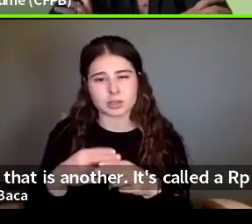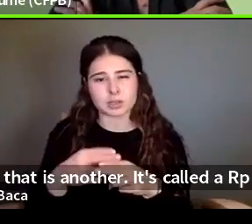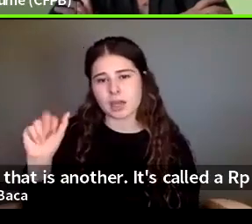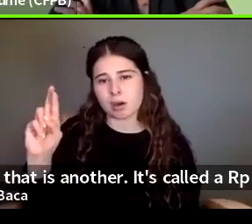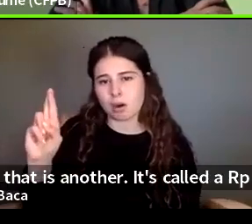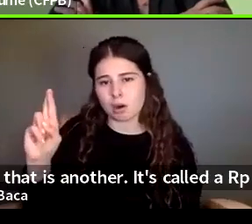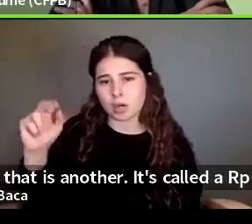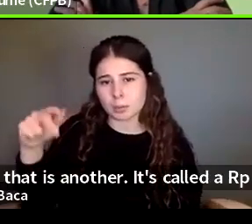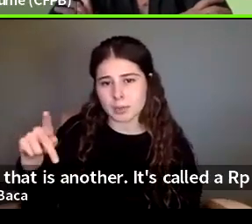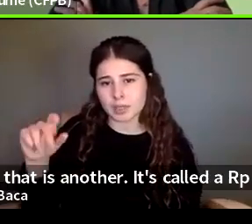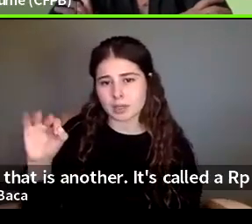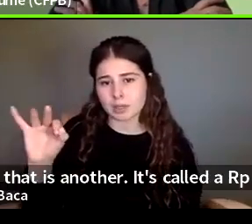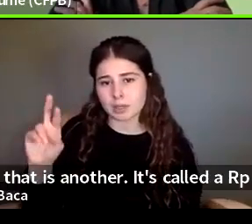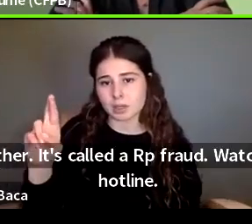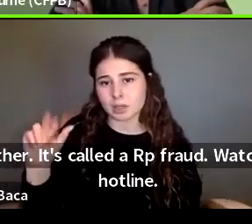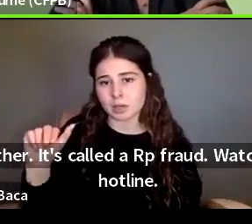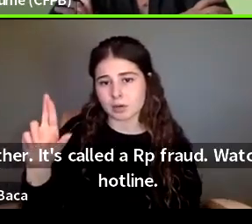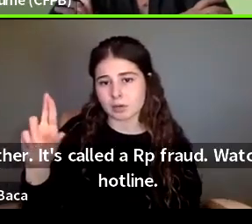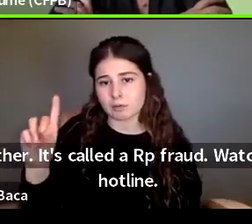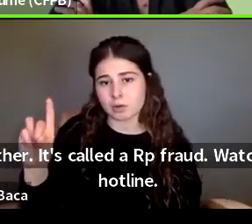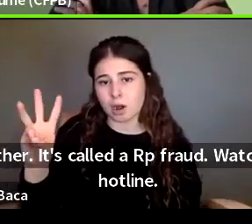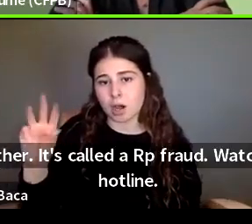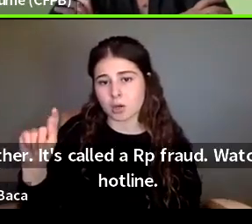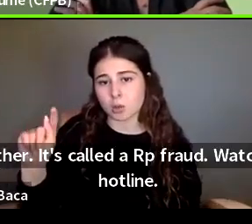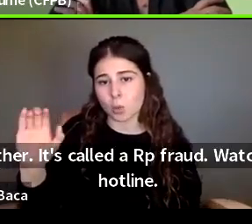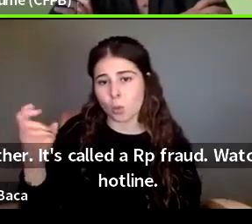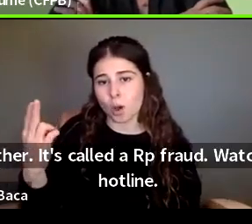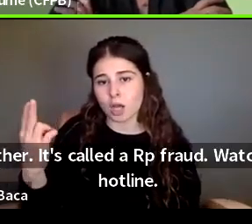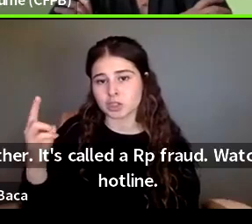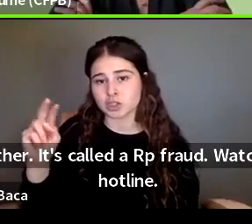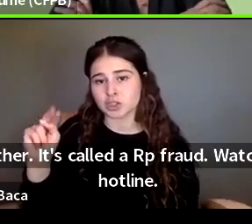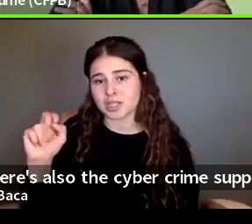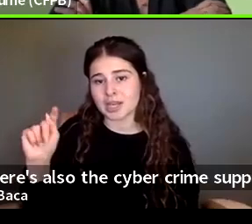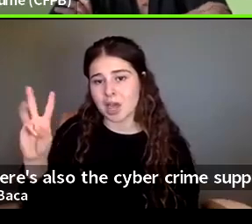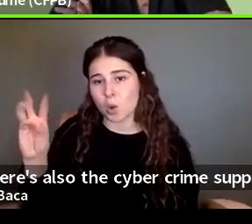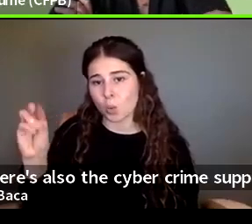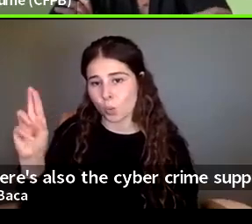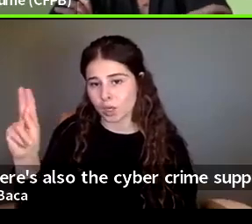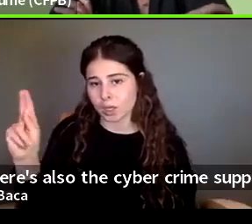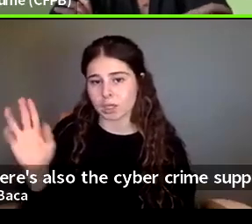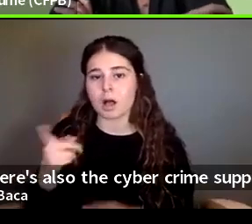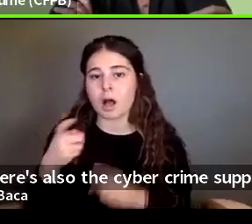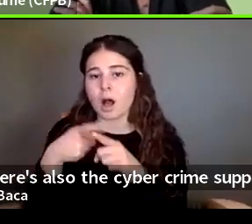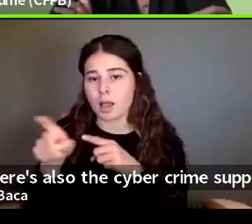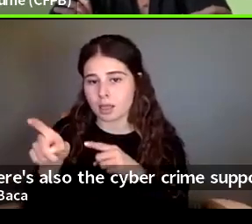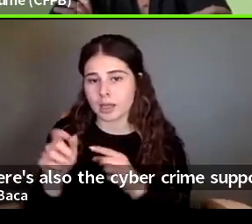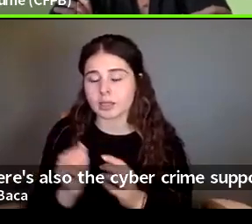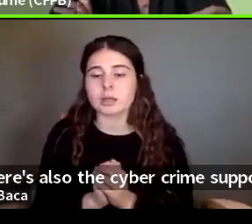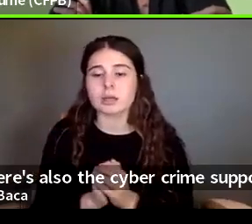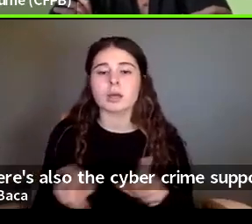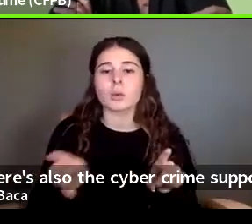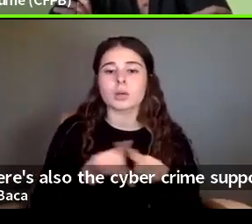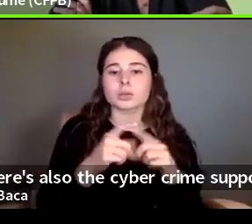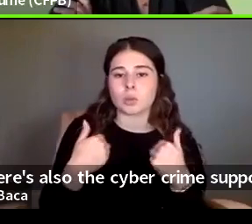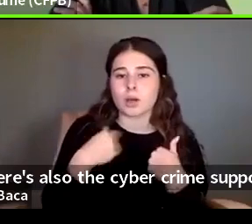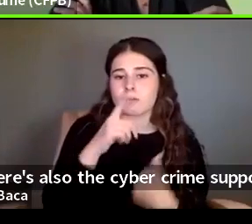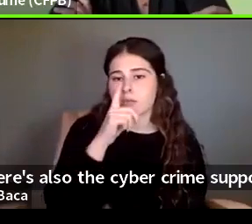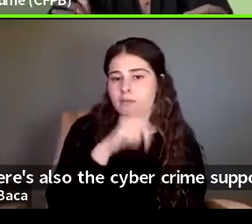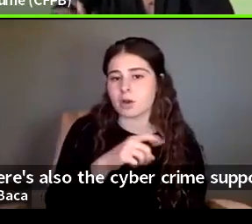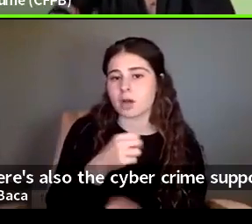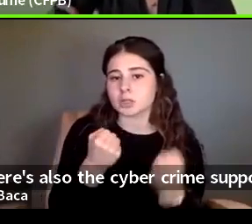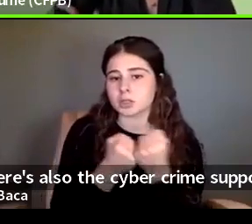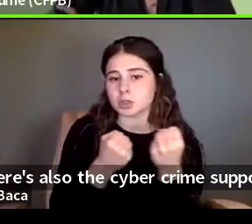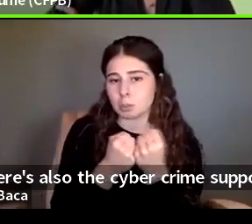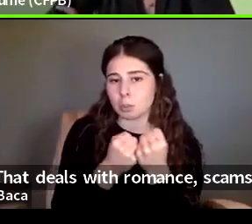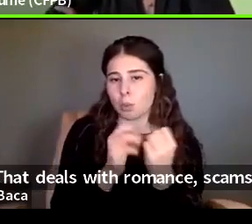hotline. And then there's also the Cybercrime Support Network that deals with romance scams.